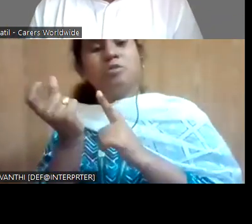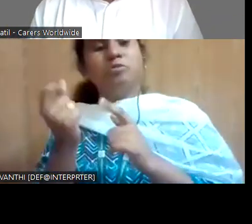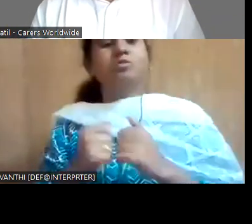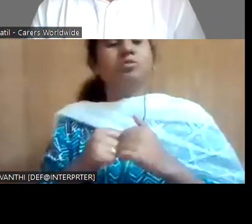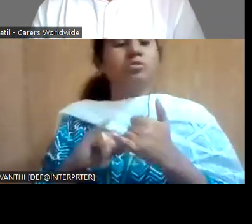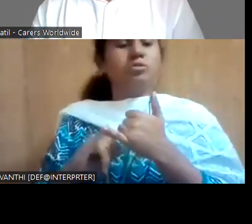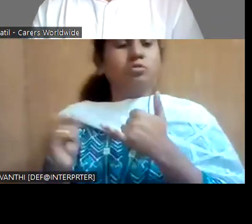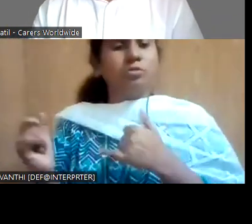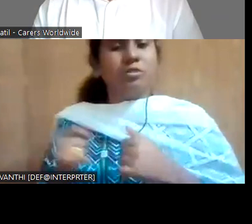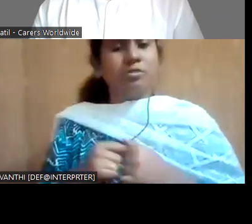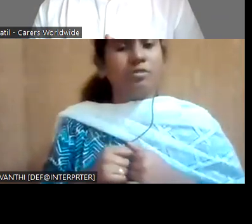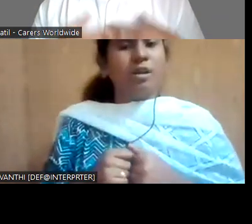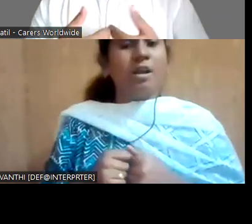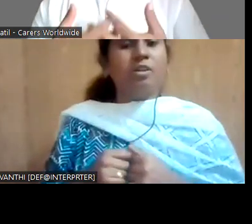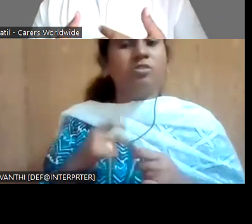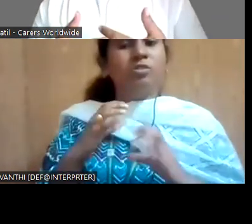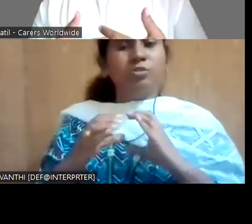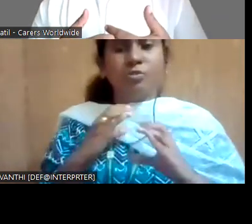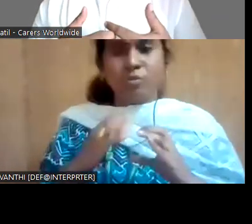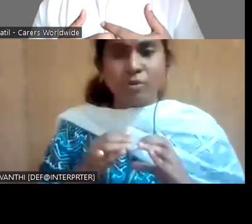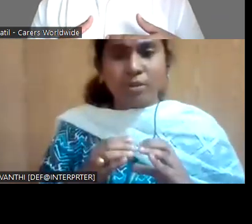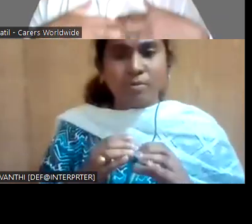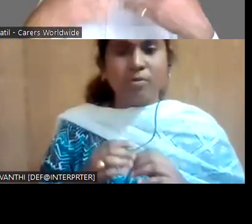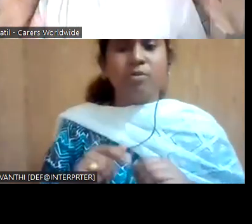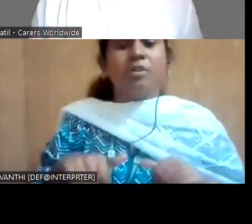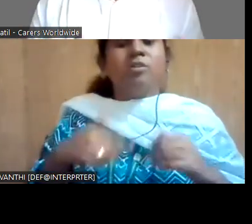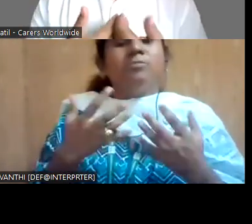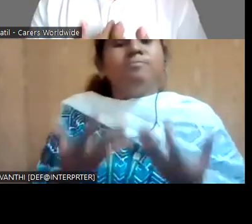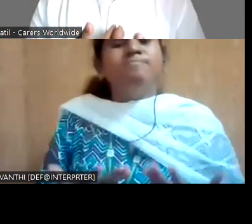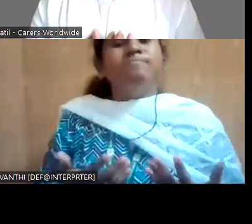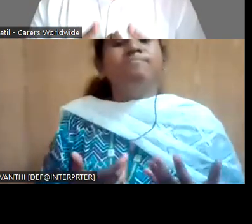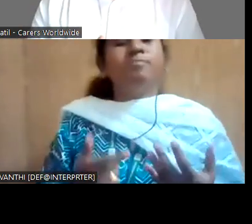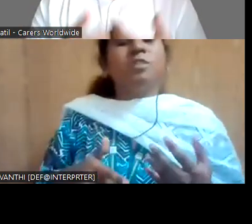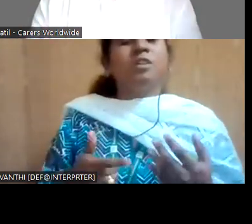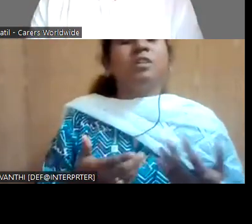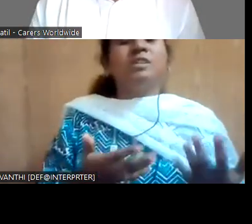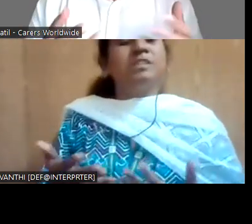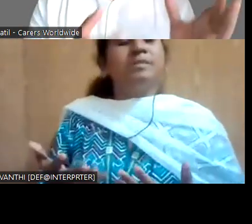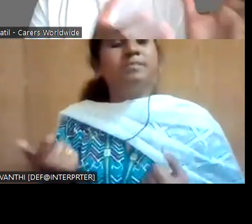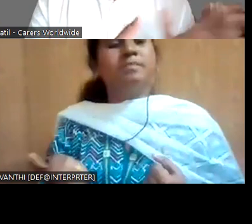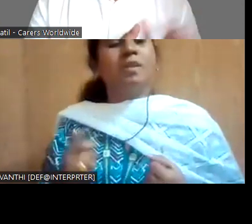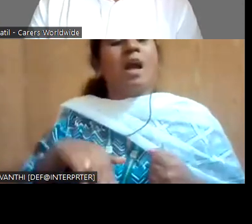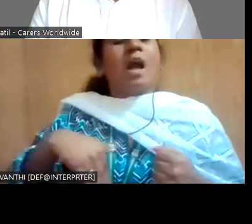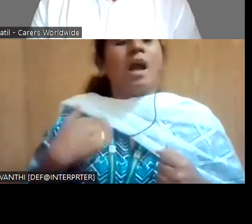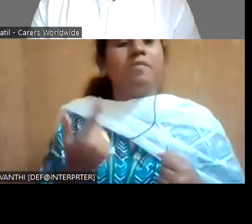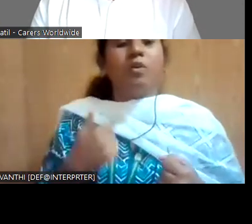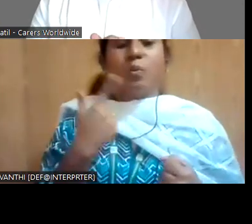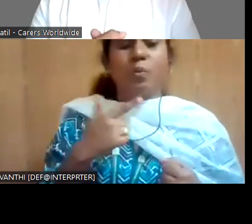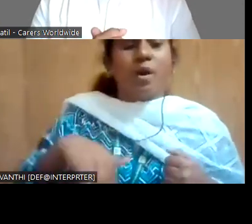Jayesh Ranjan also talked about what happens. Something happens to me. Who after me? Who is going to look